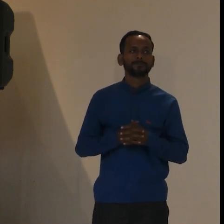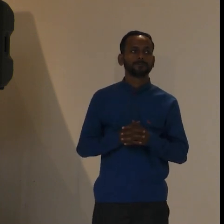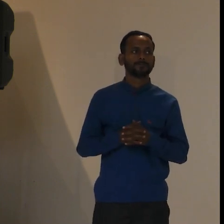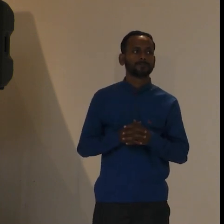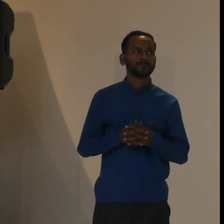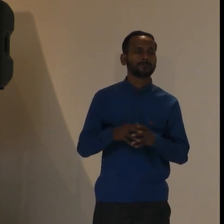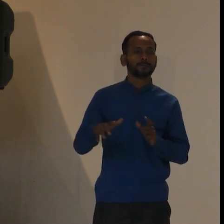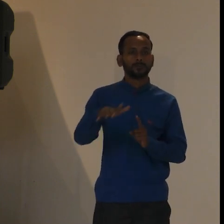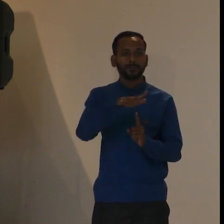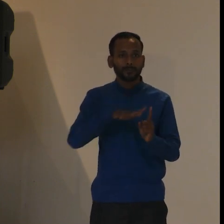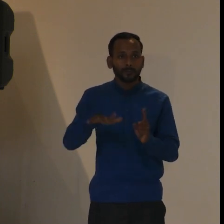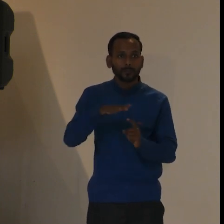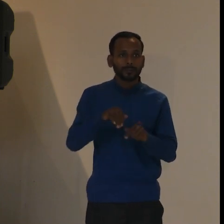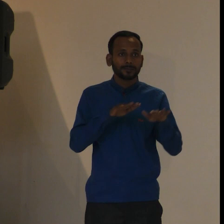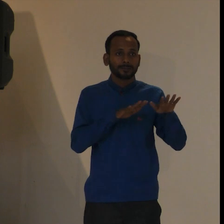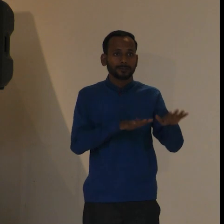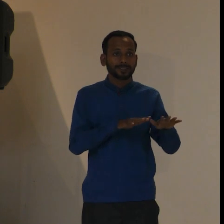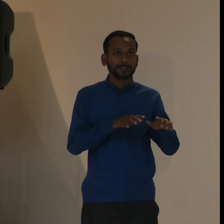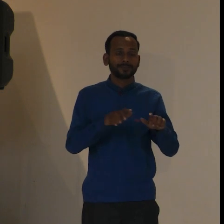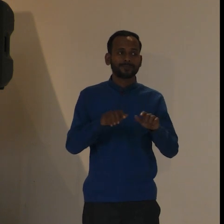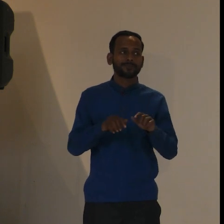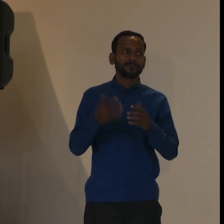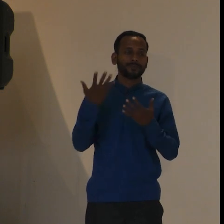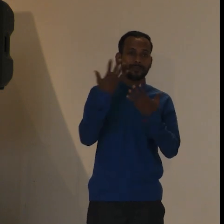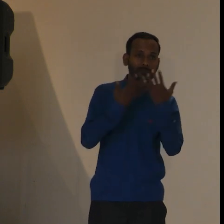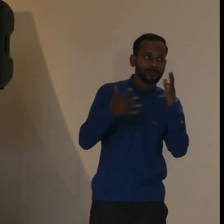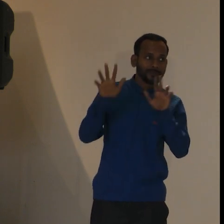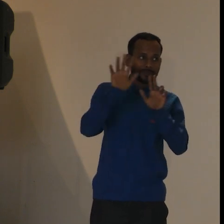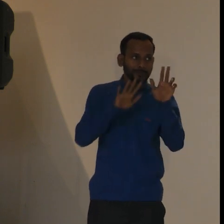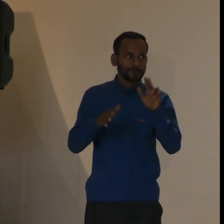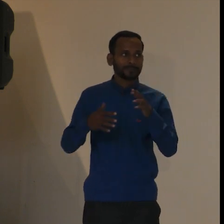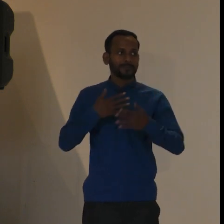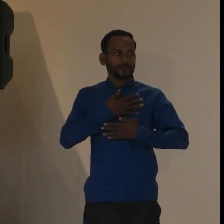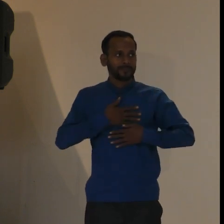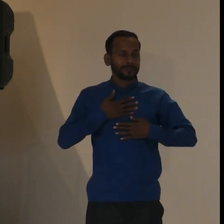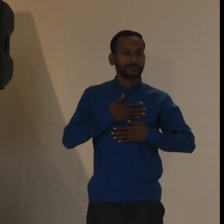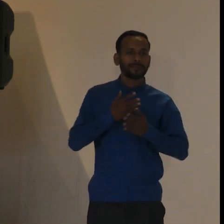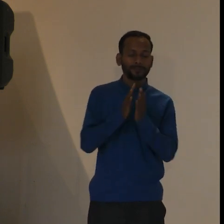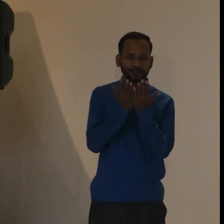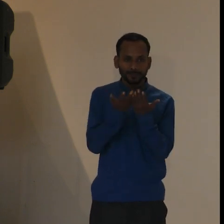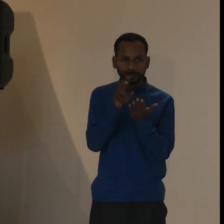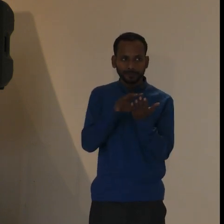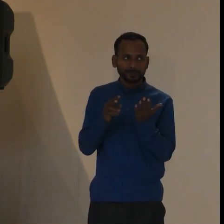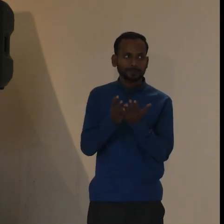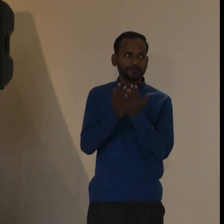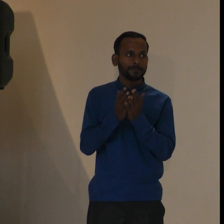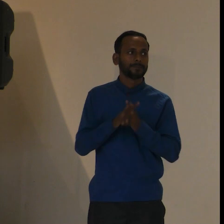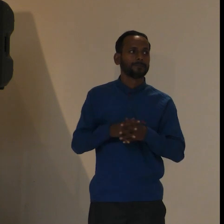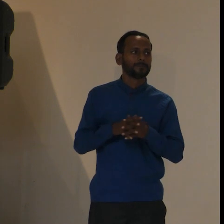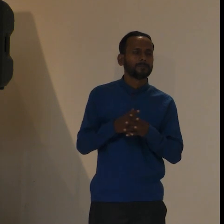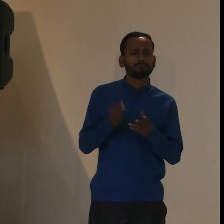the local community that depends on the museum for their entertainment and education. So, you know,